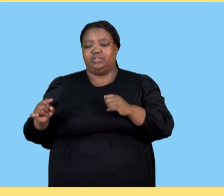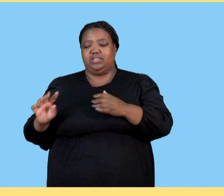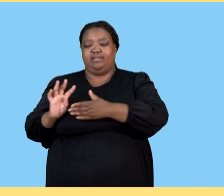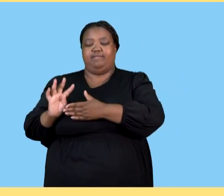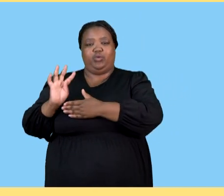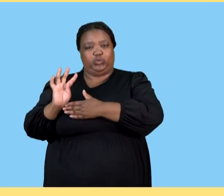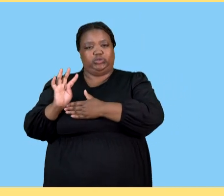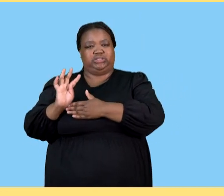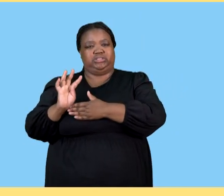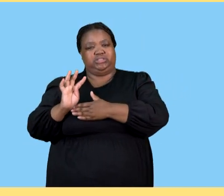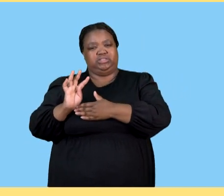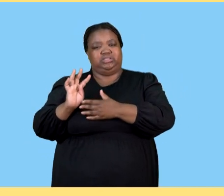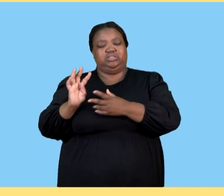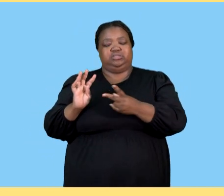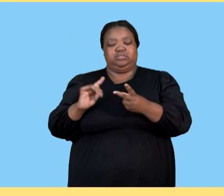32,040